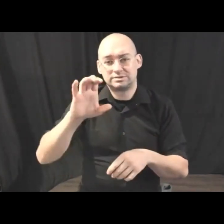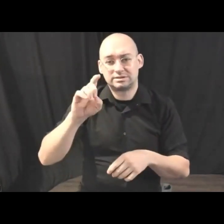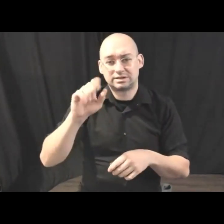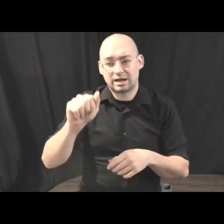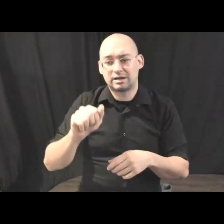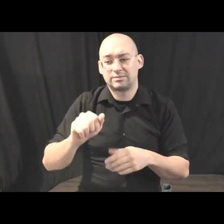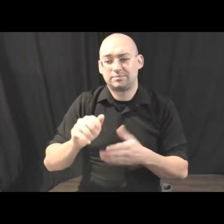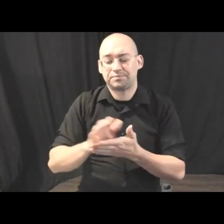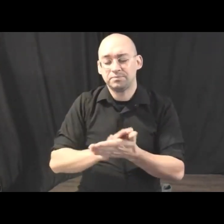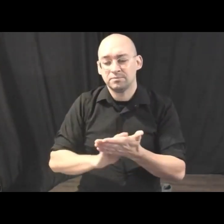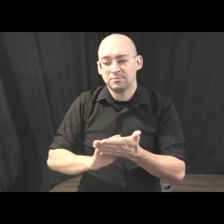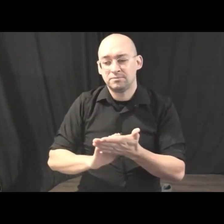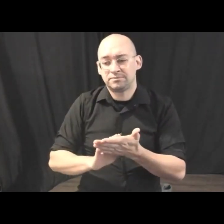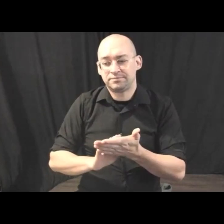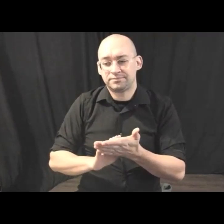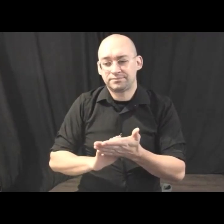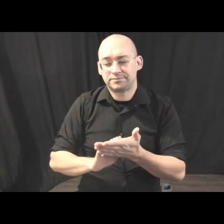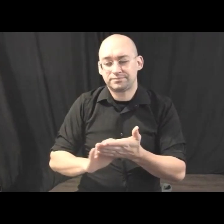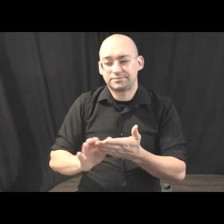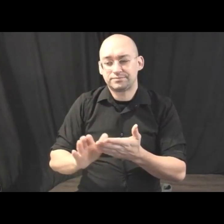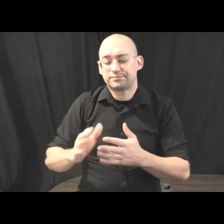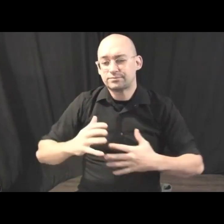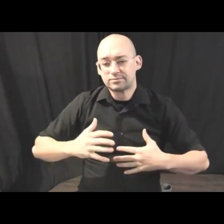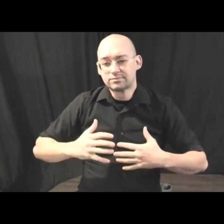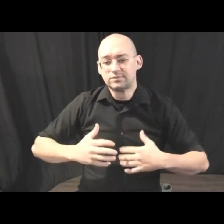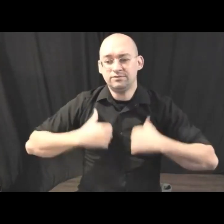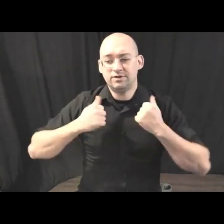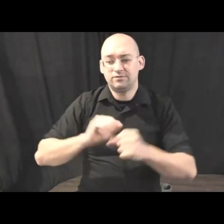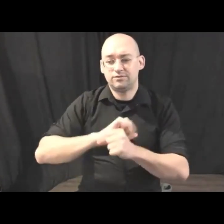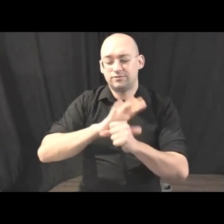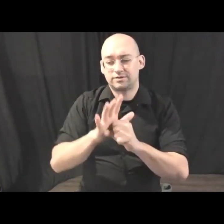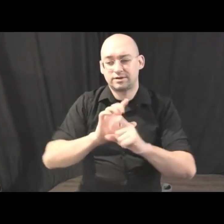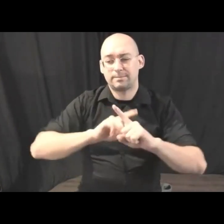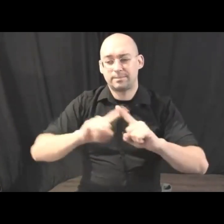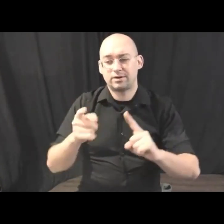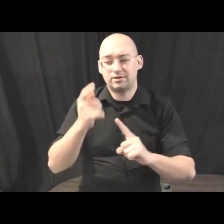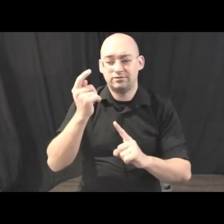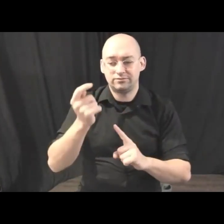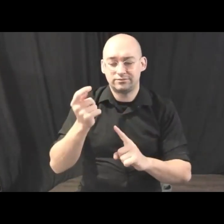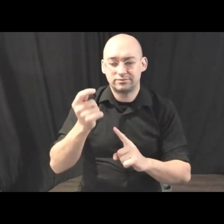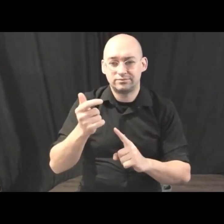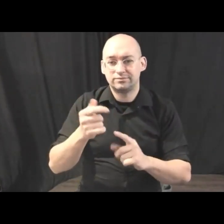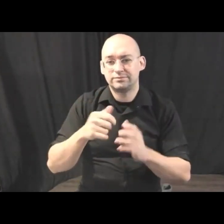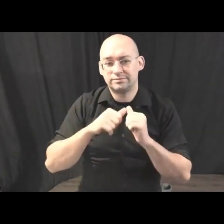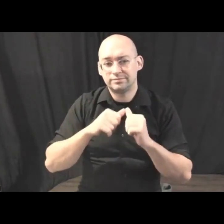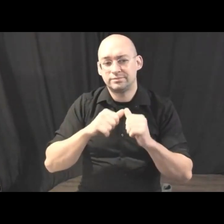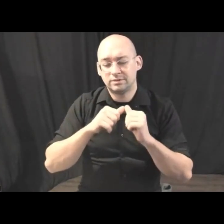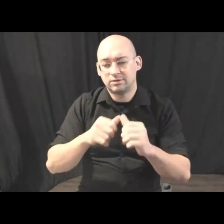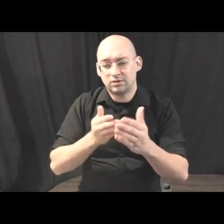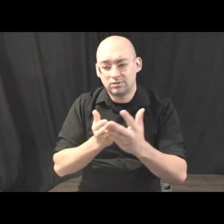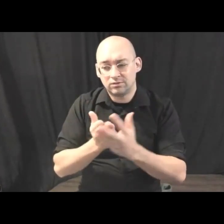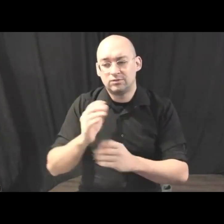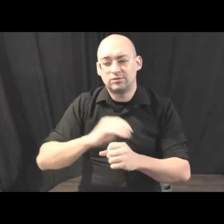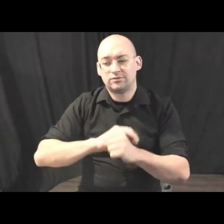running. We survived COVID with a short pause. One of the few initiatives that kept going through COVID.